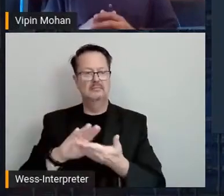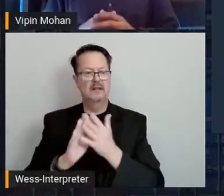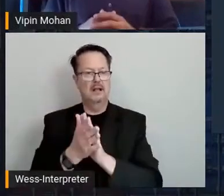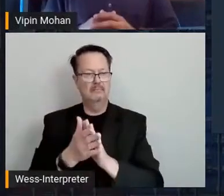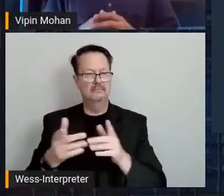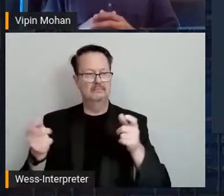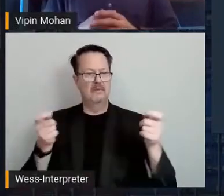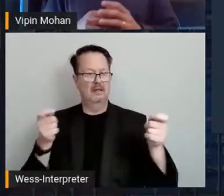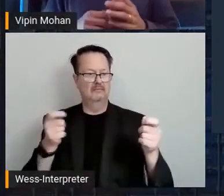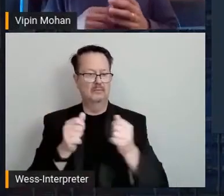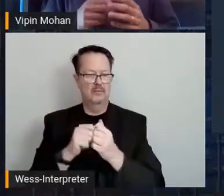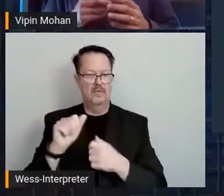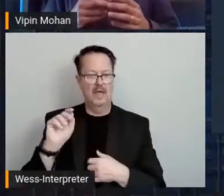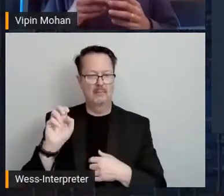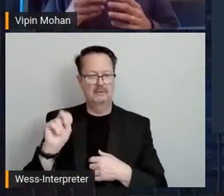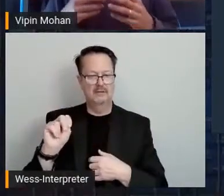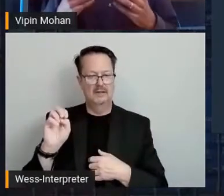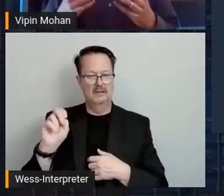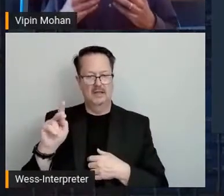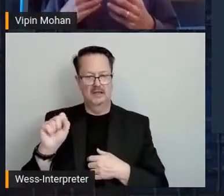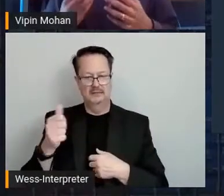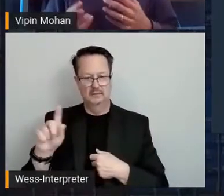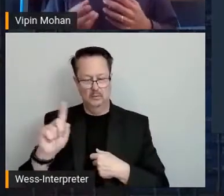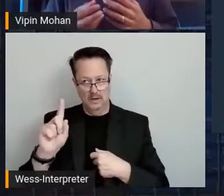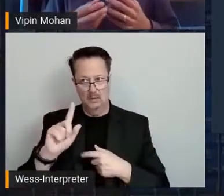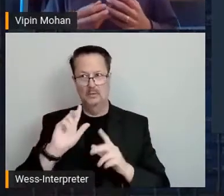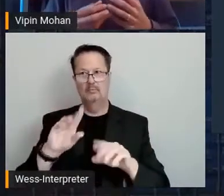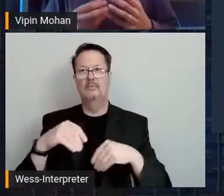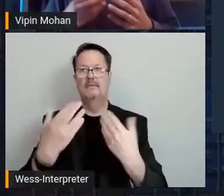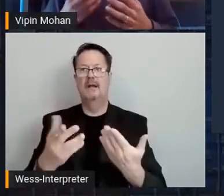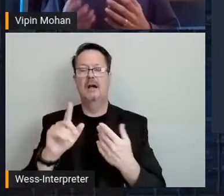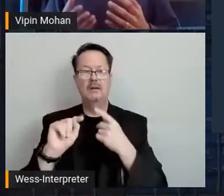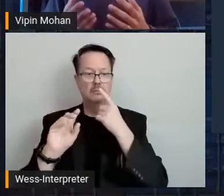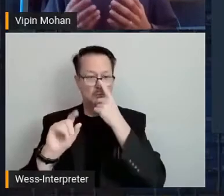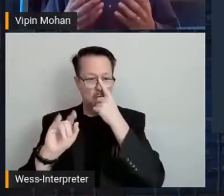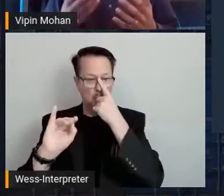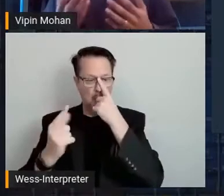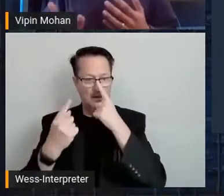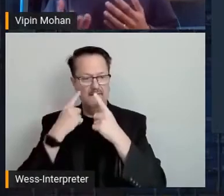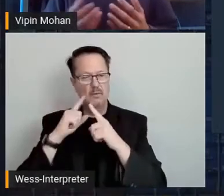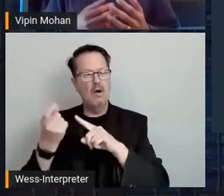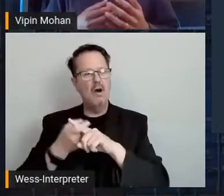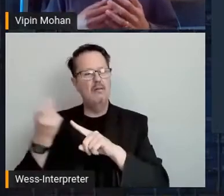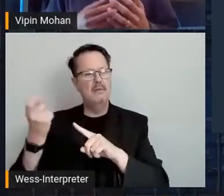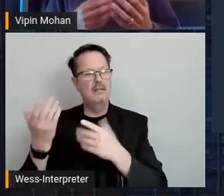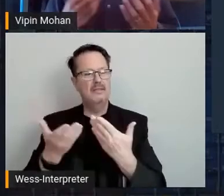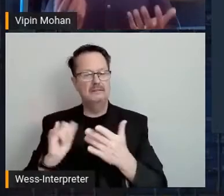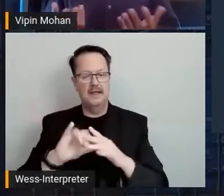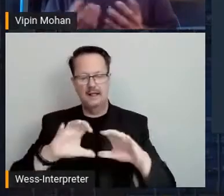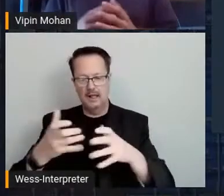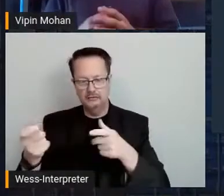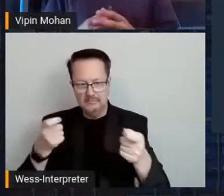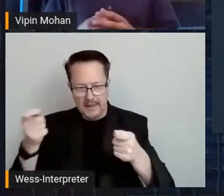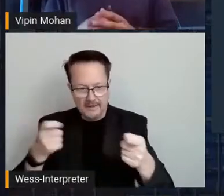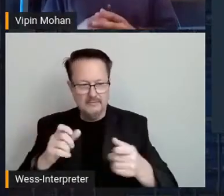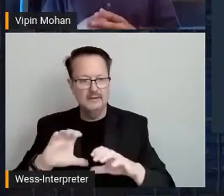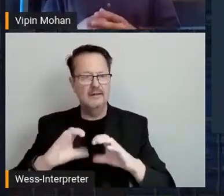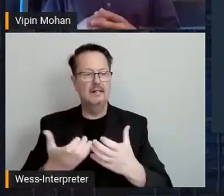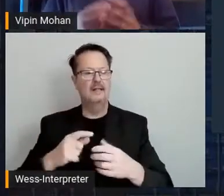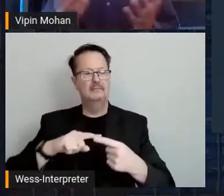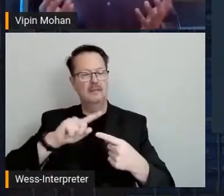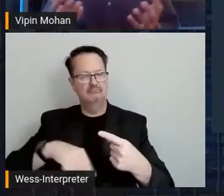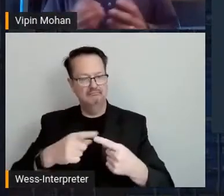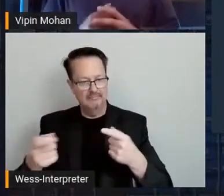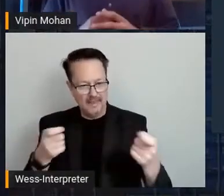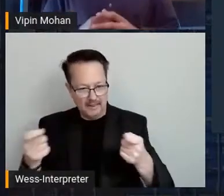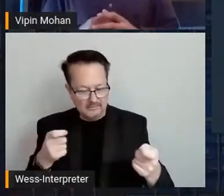Anywhere. So we provide tooling for automating things like cluster management, cluster lifecycle management.